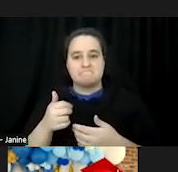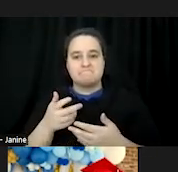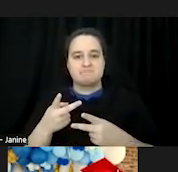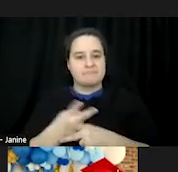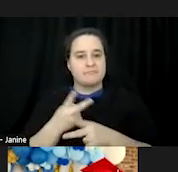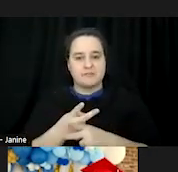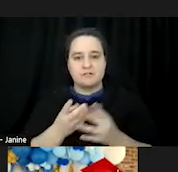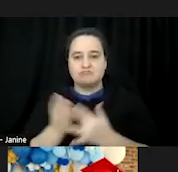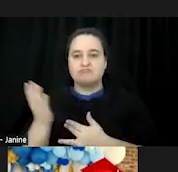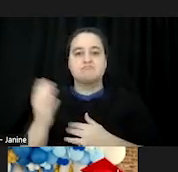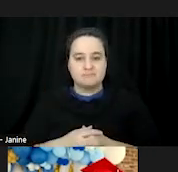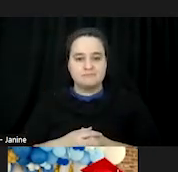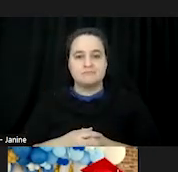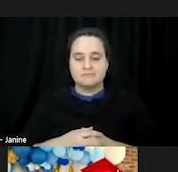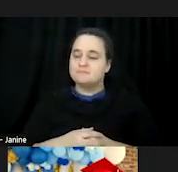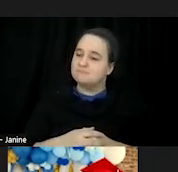Yeah. So,